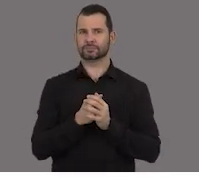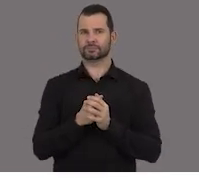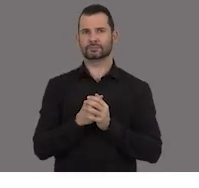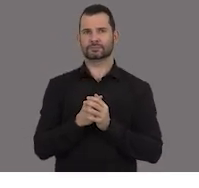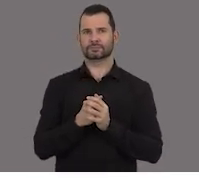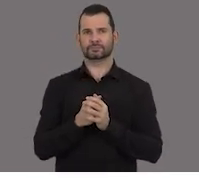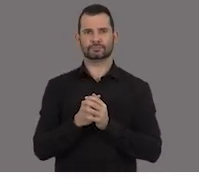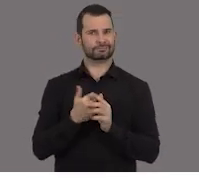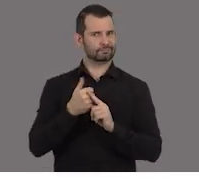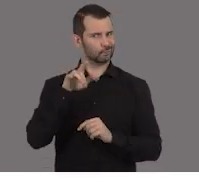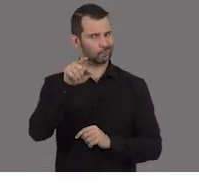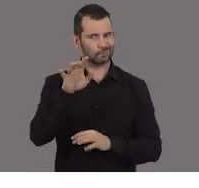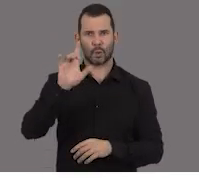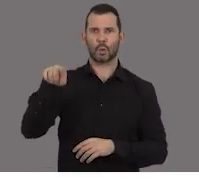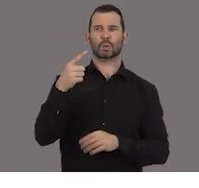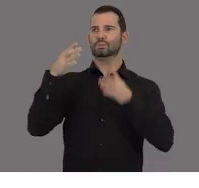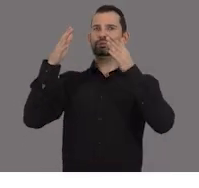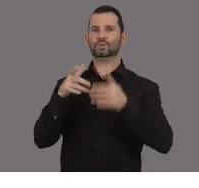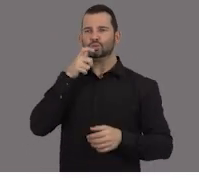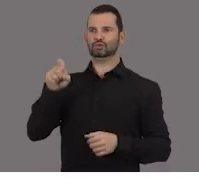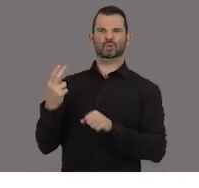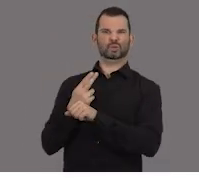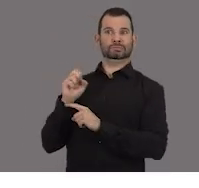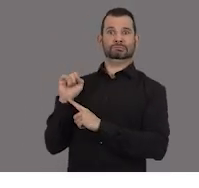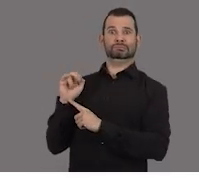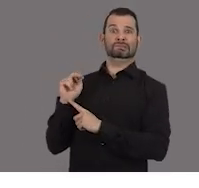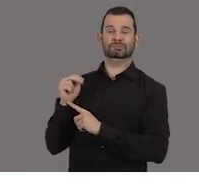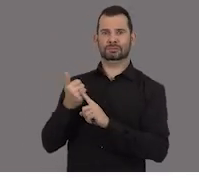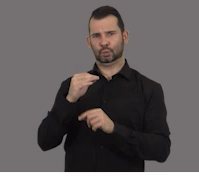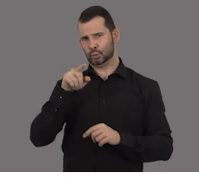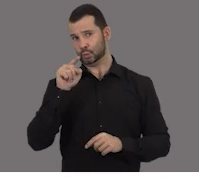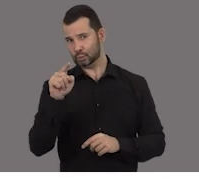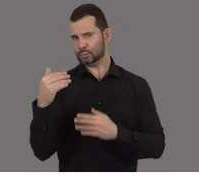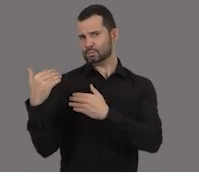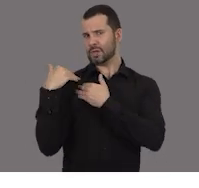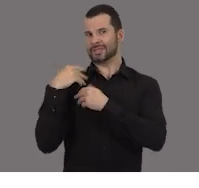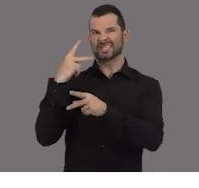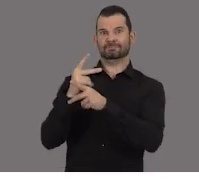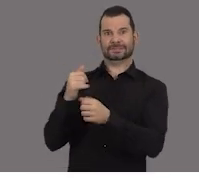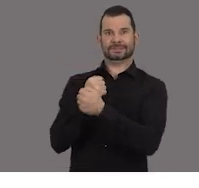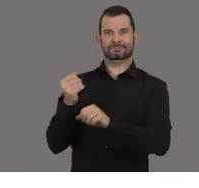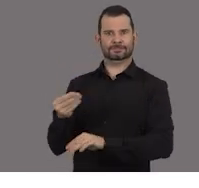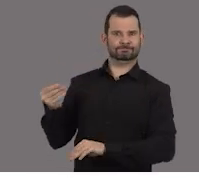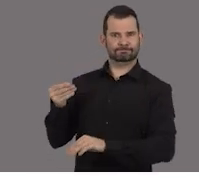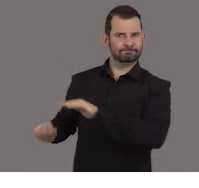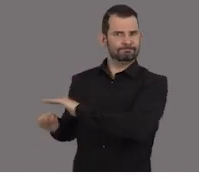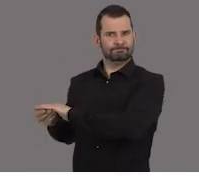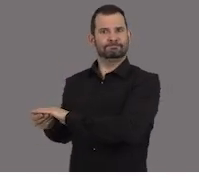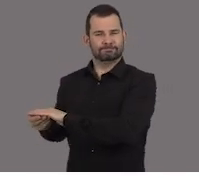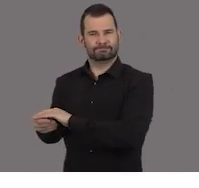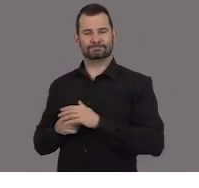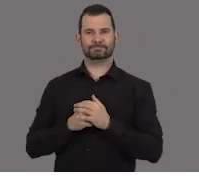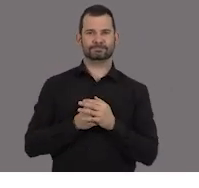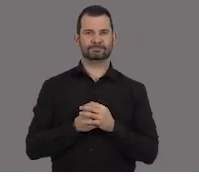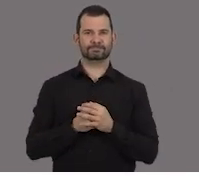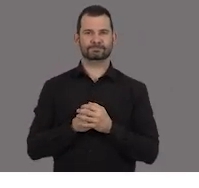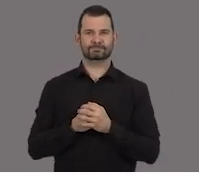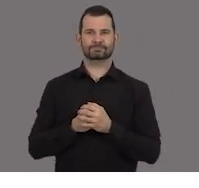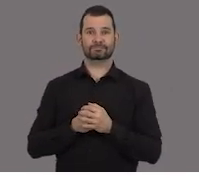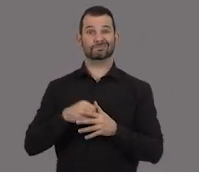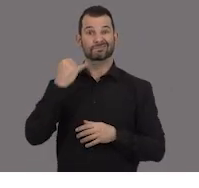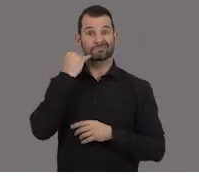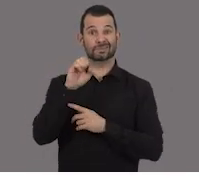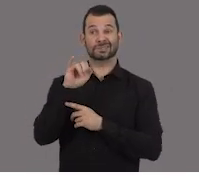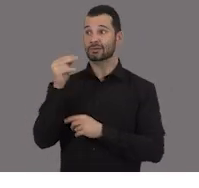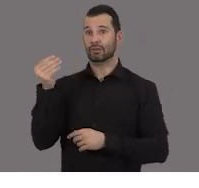9-digit identification number unique to you. You are the only person who is supposed to use it, and you are responsible for keeping